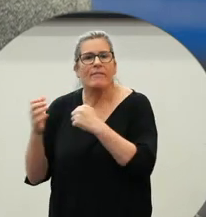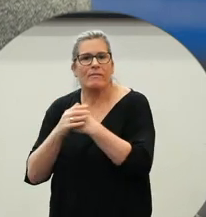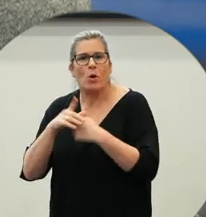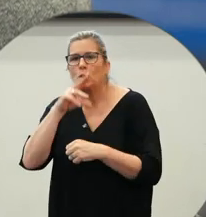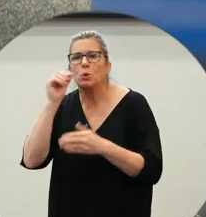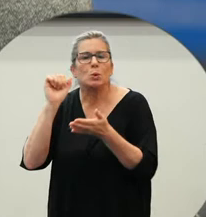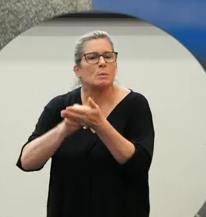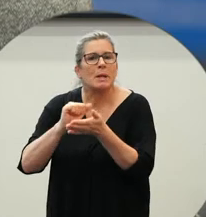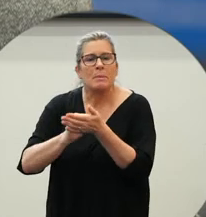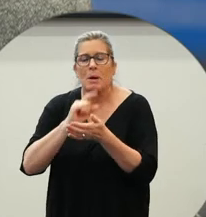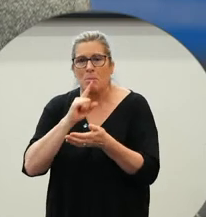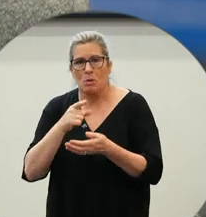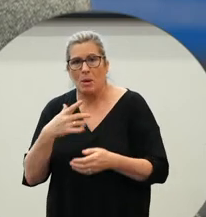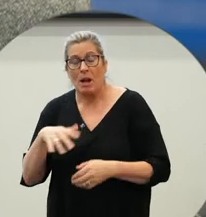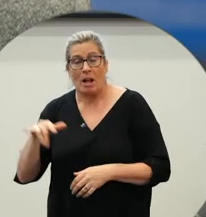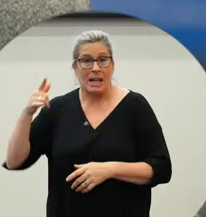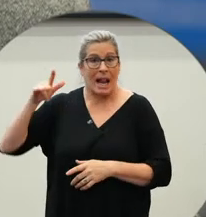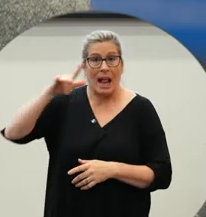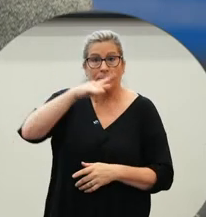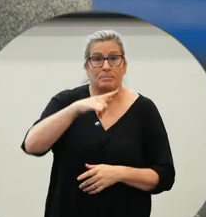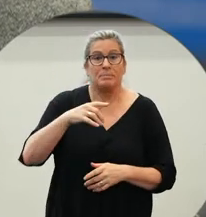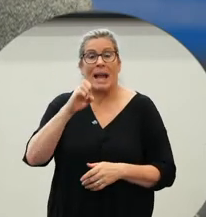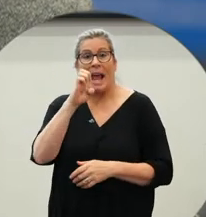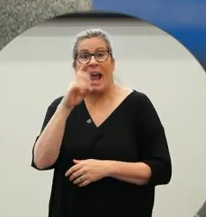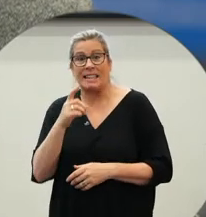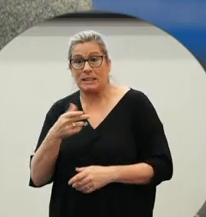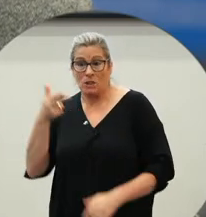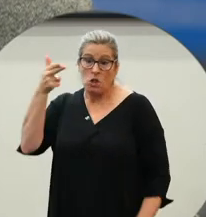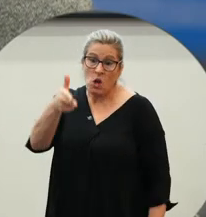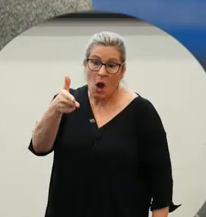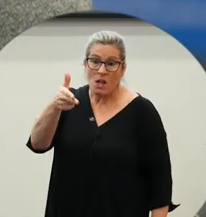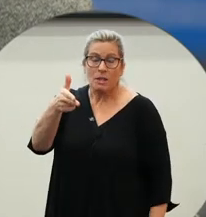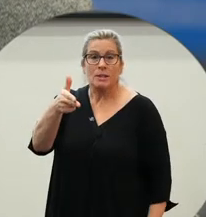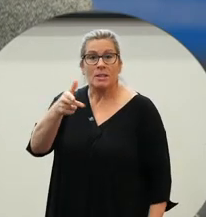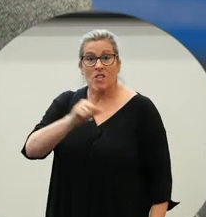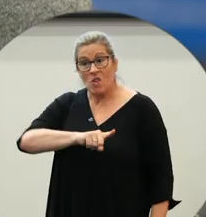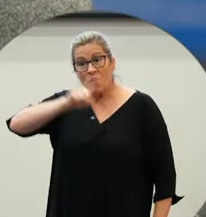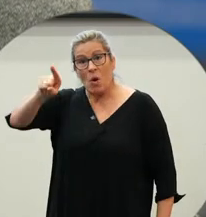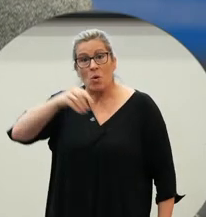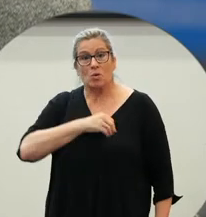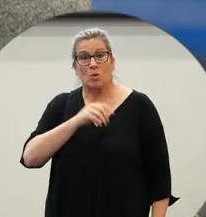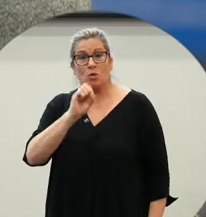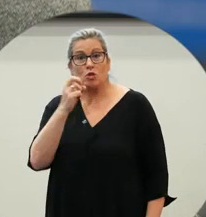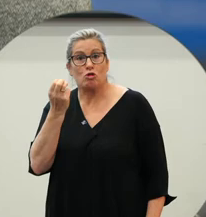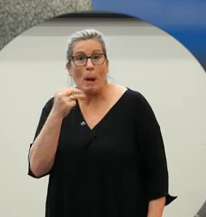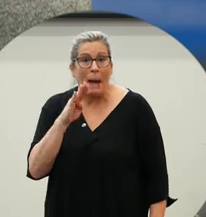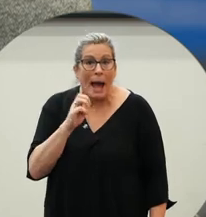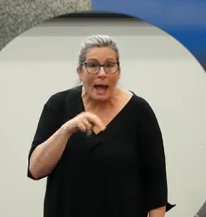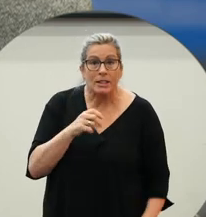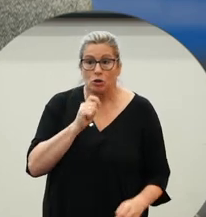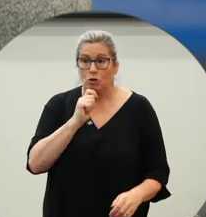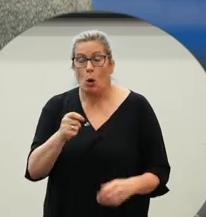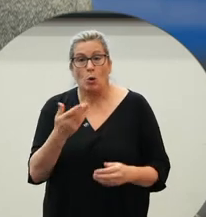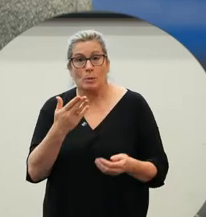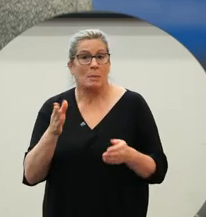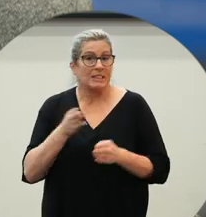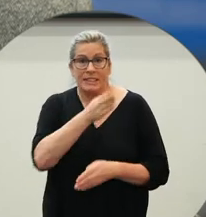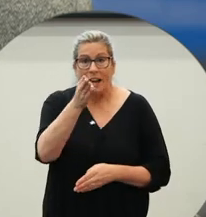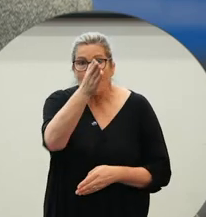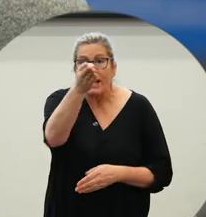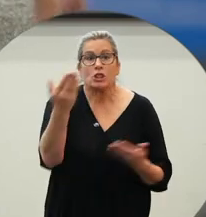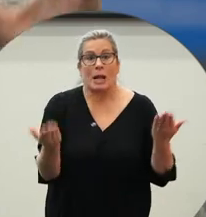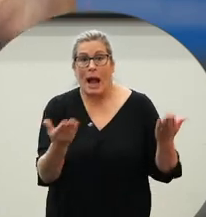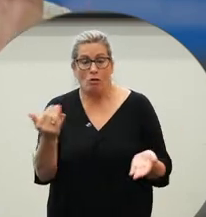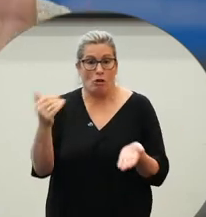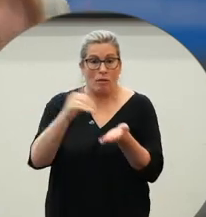then when they were on the helicopter, Eddie put a gun to his head and said, we're going to Strabane, and gave him directions how to get there. And